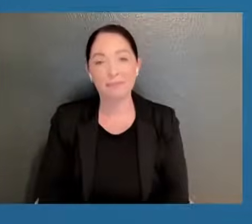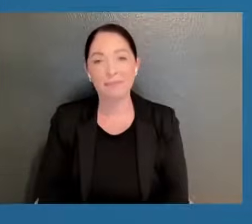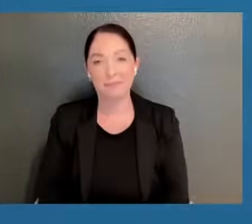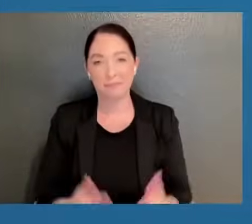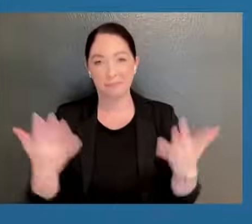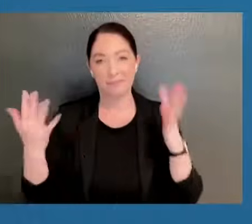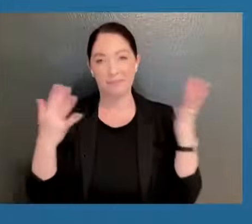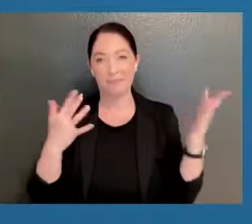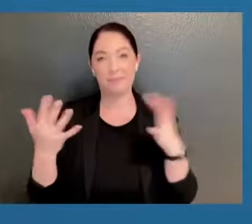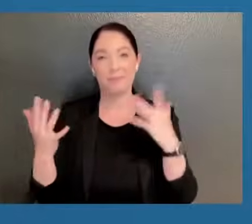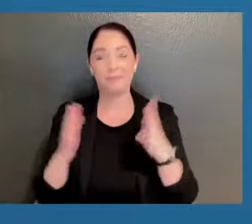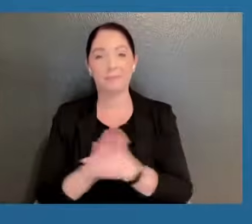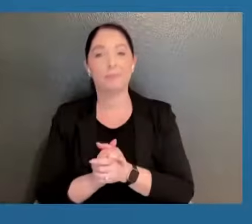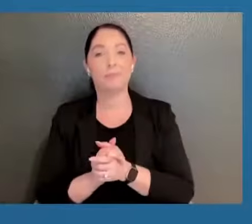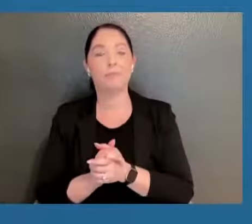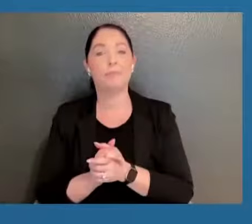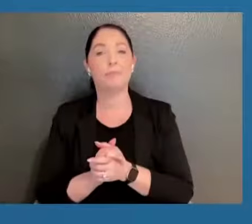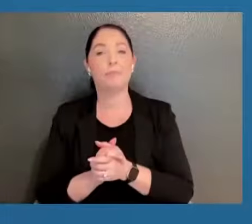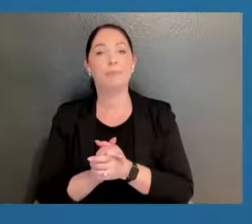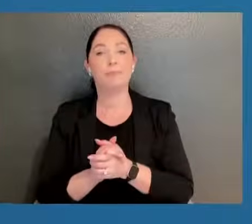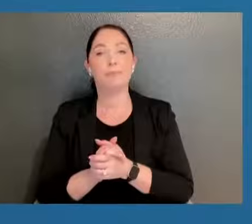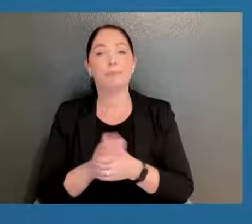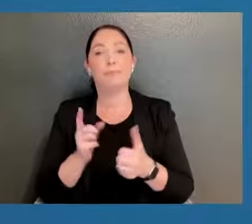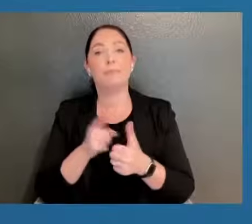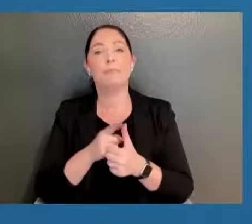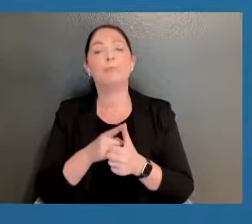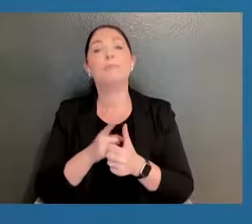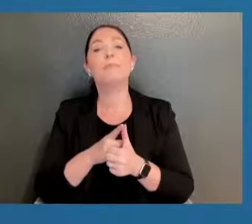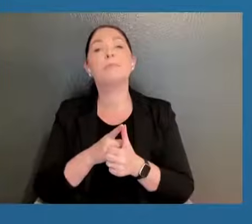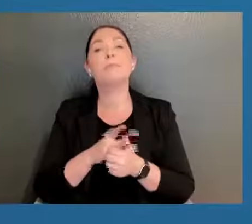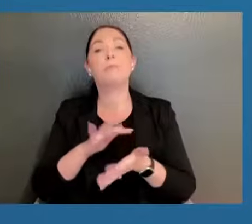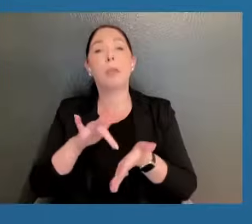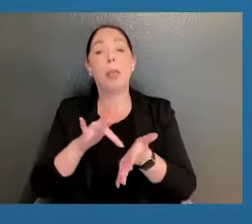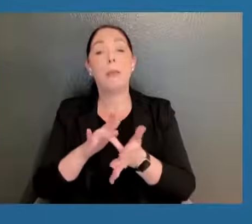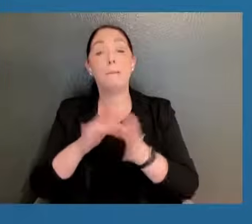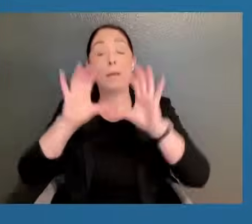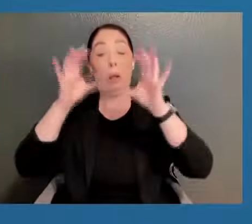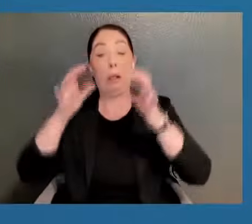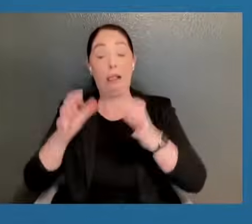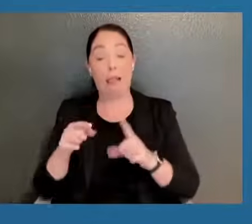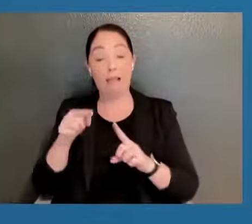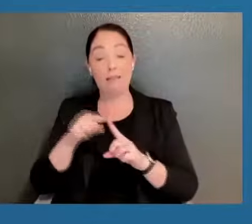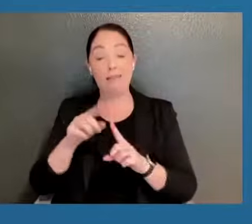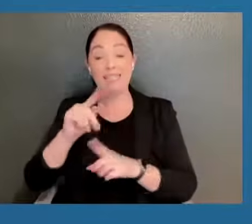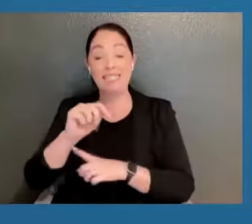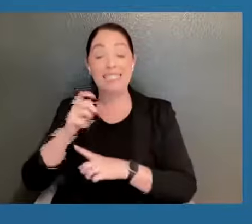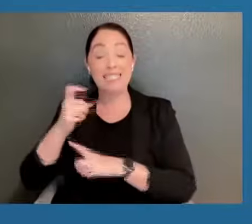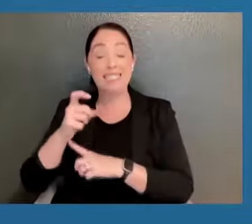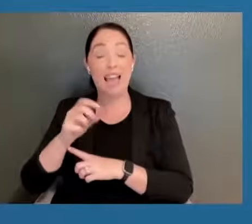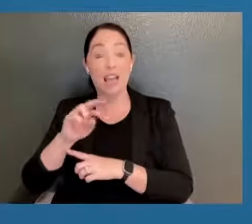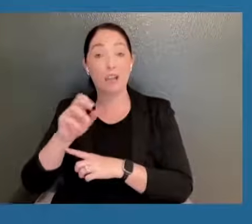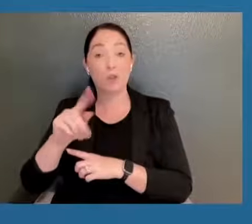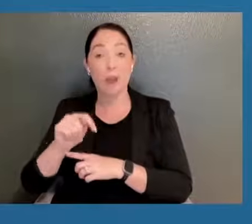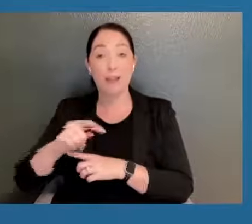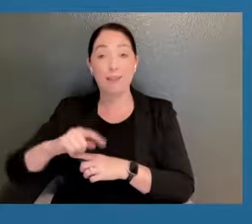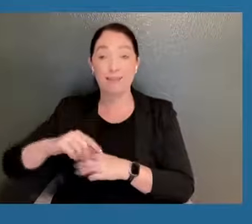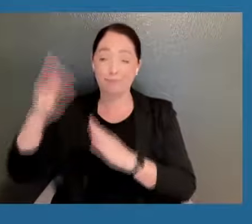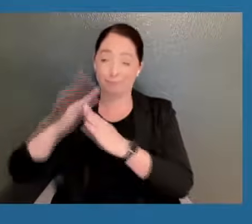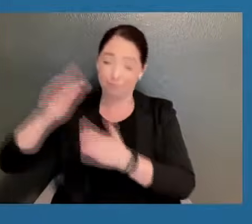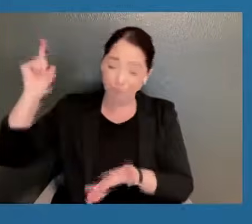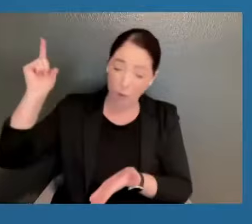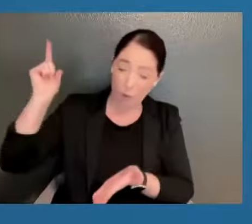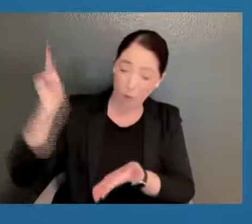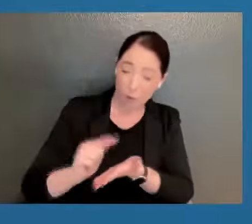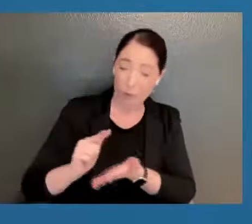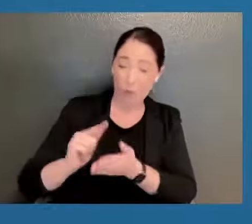And let's start with bringing the middle-class tax rate to the lowest it's been in 70 years for over 8 million New